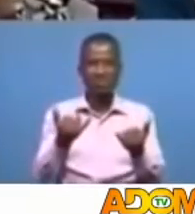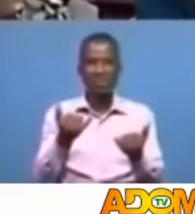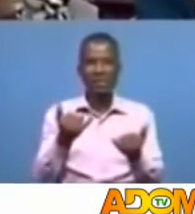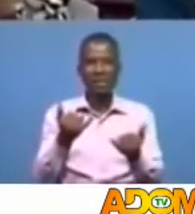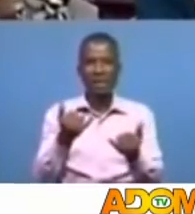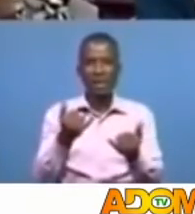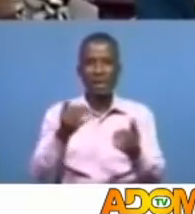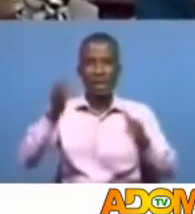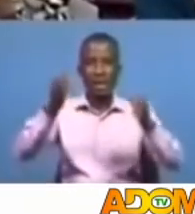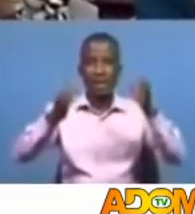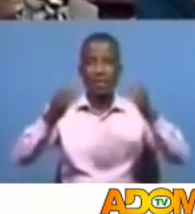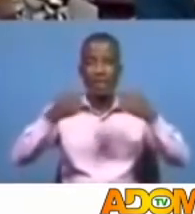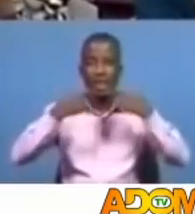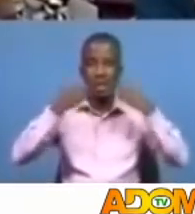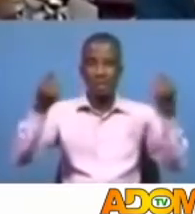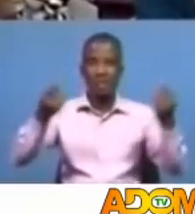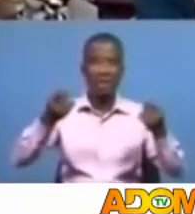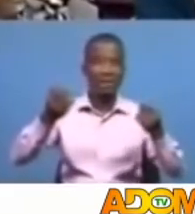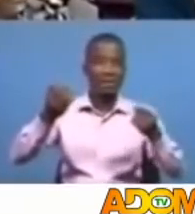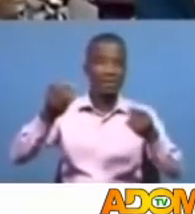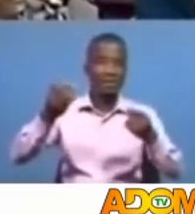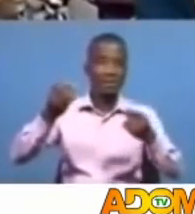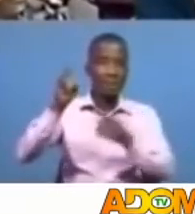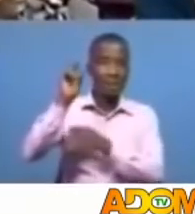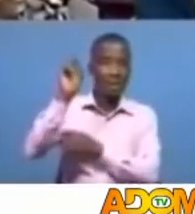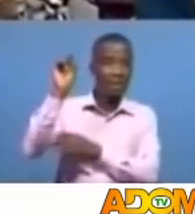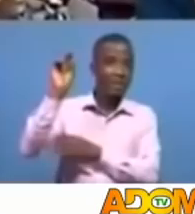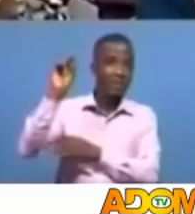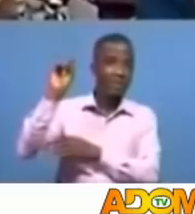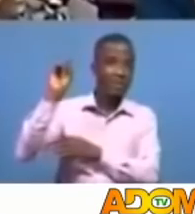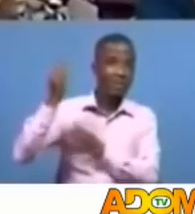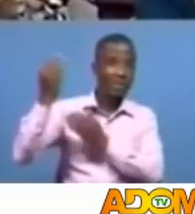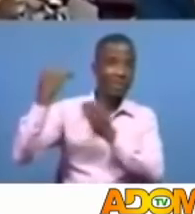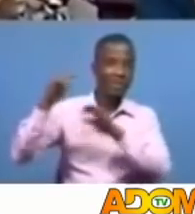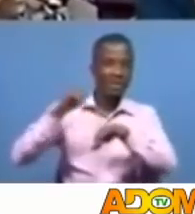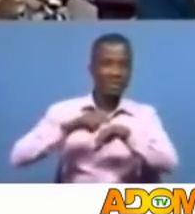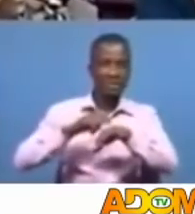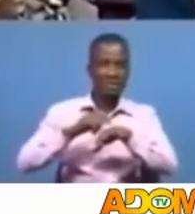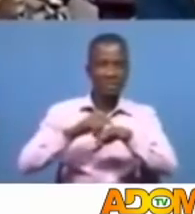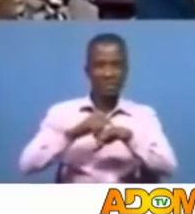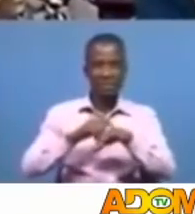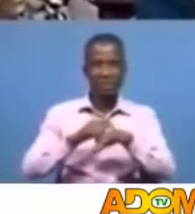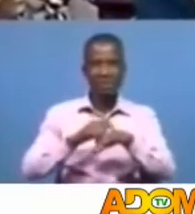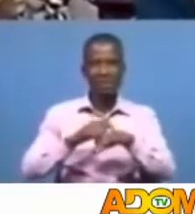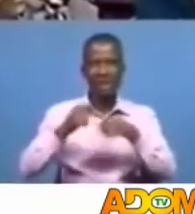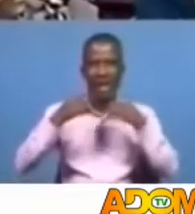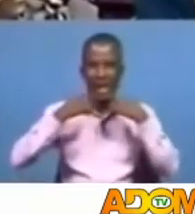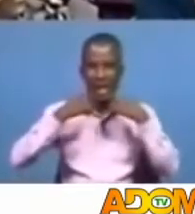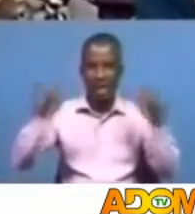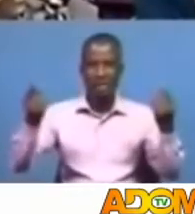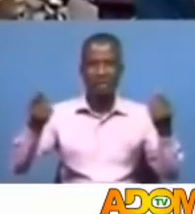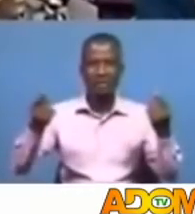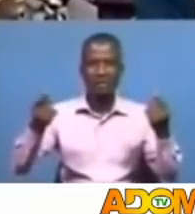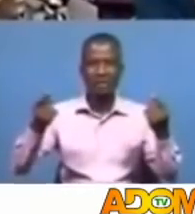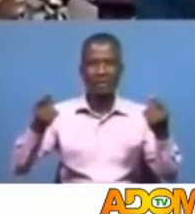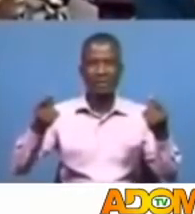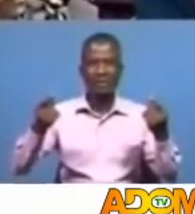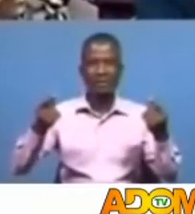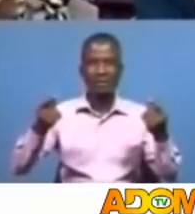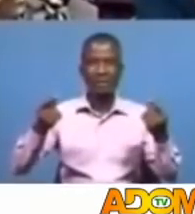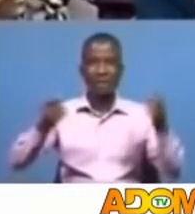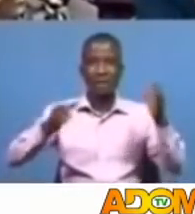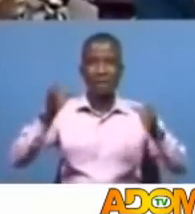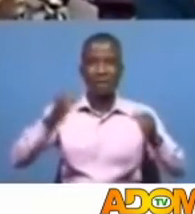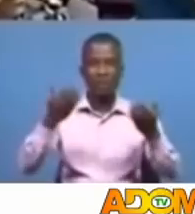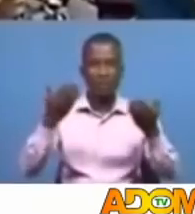from the judgment of Justice of Appeal, Archer, as he then was. After judgment had been reserved in this